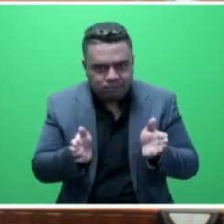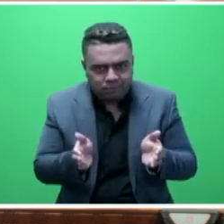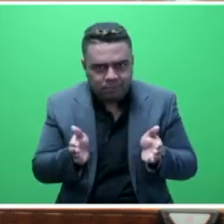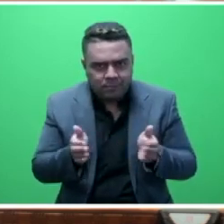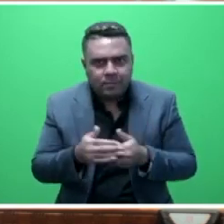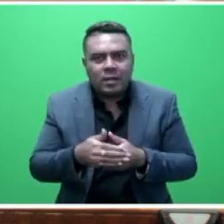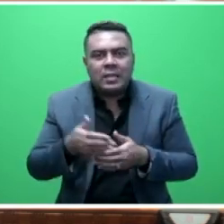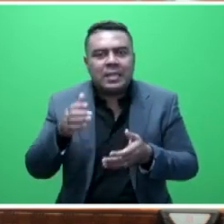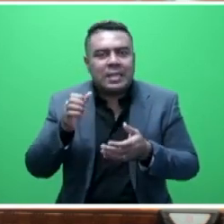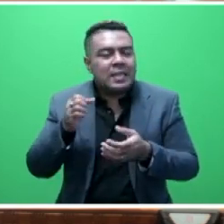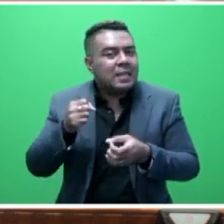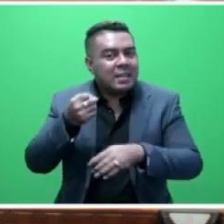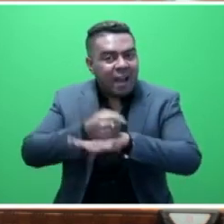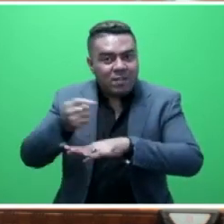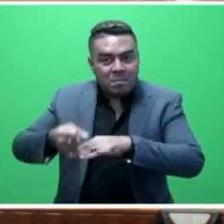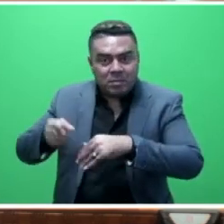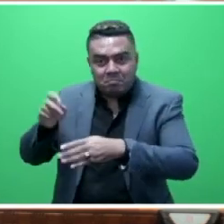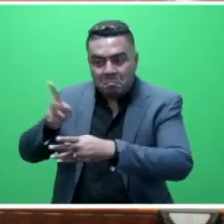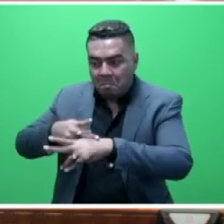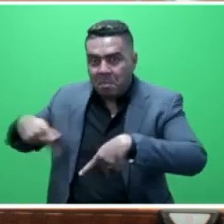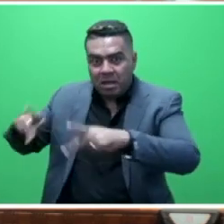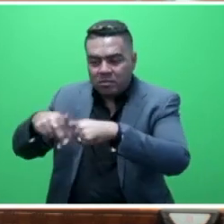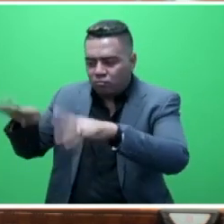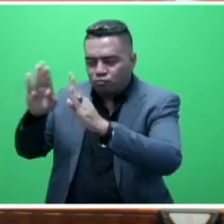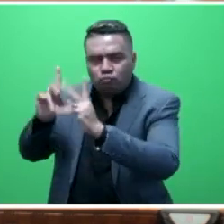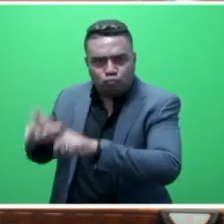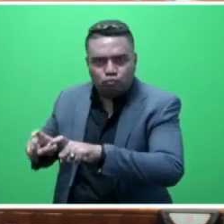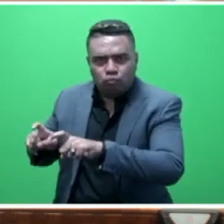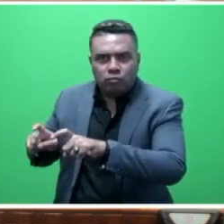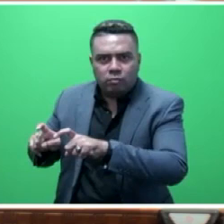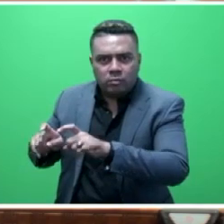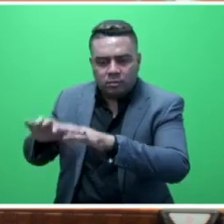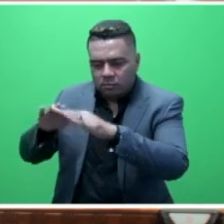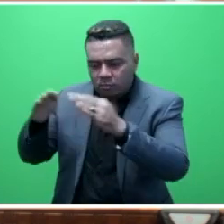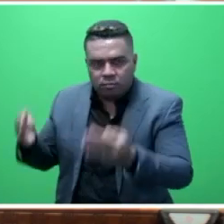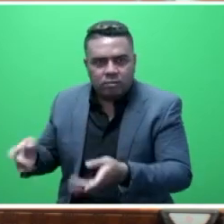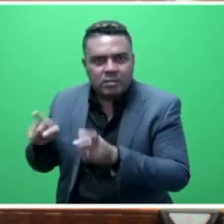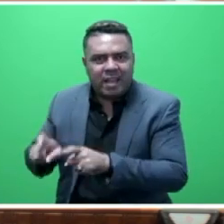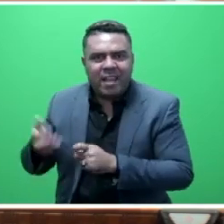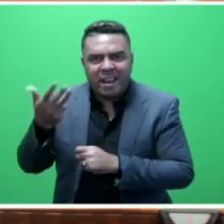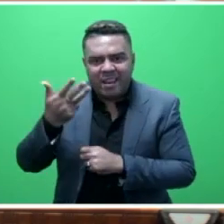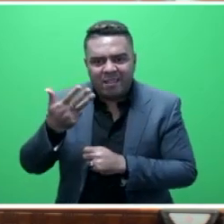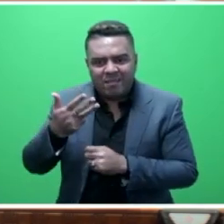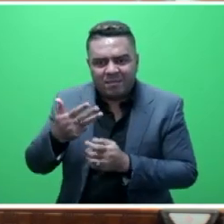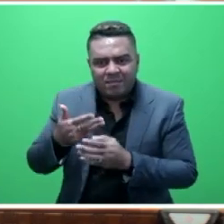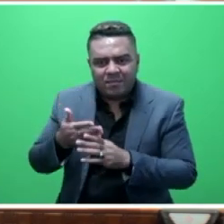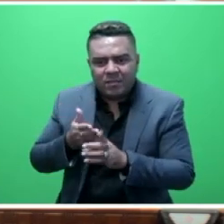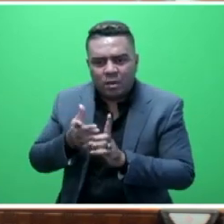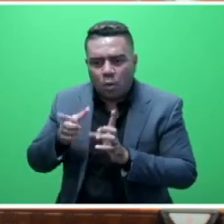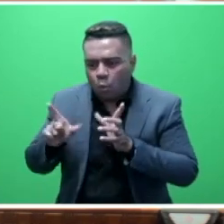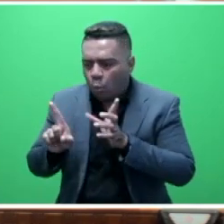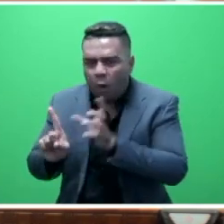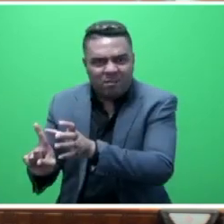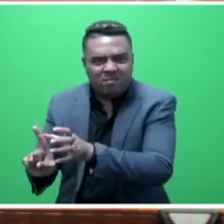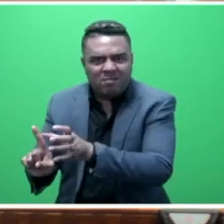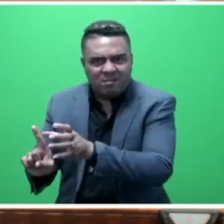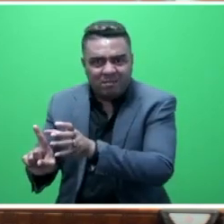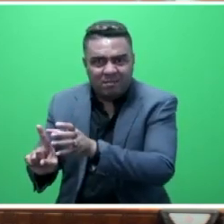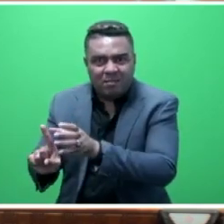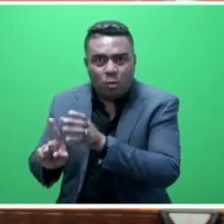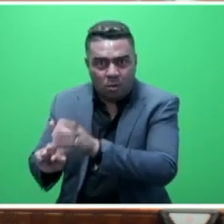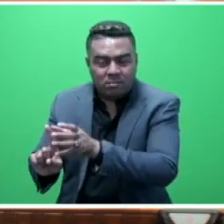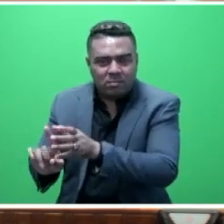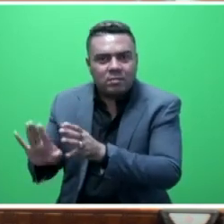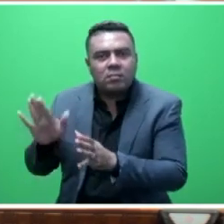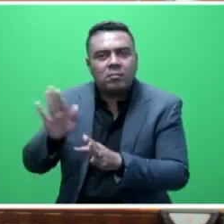in government-funded quarantine facilities, Fiji is 90 days removed from our last case of the virus.